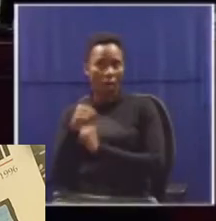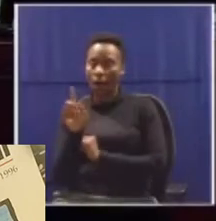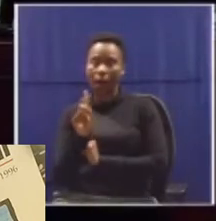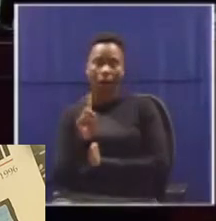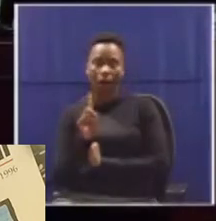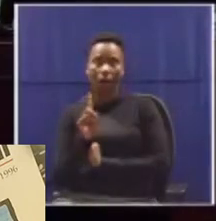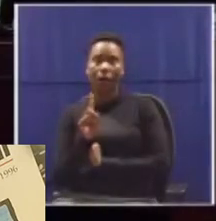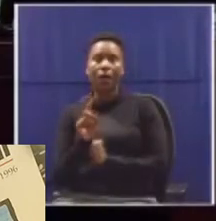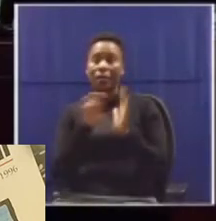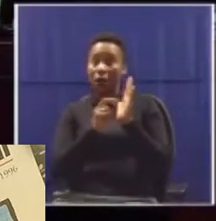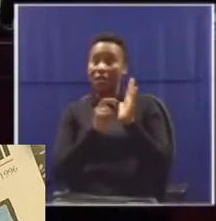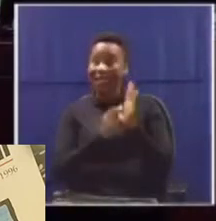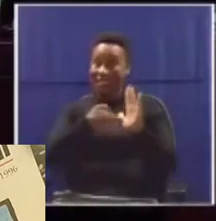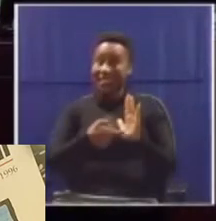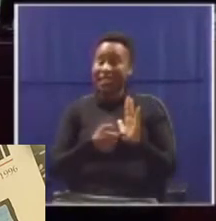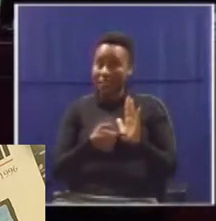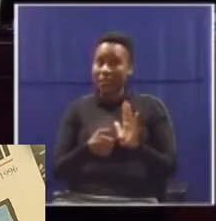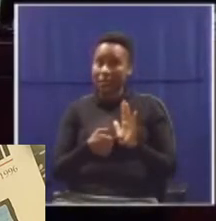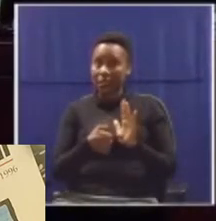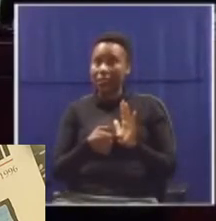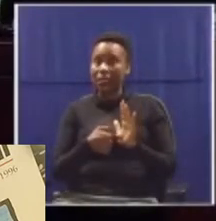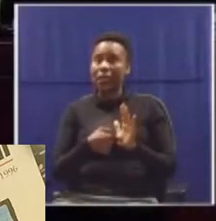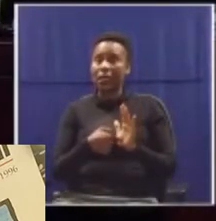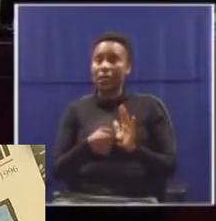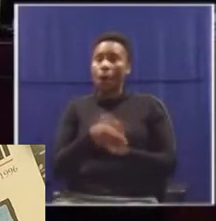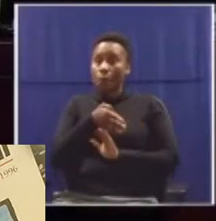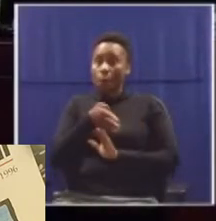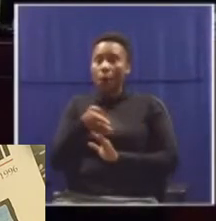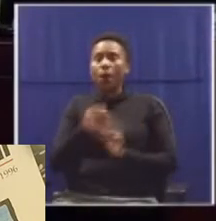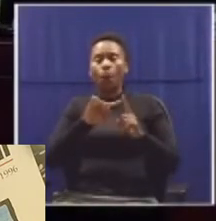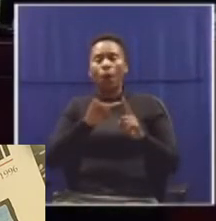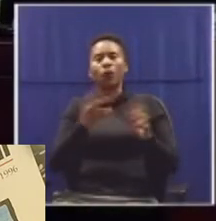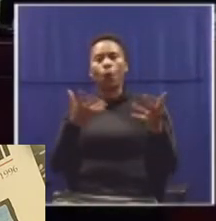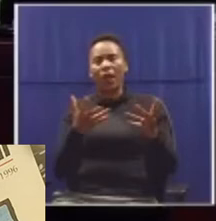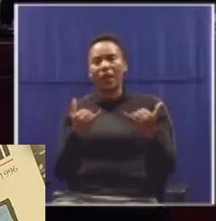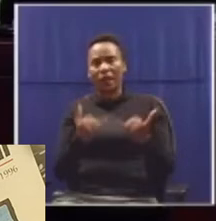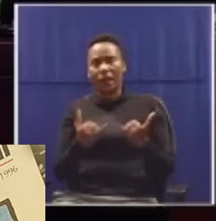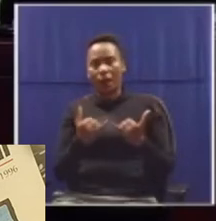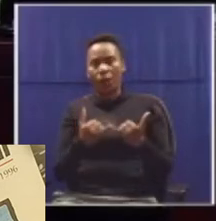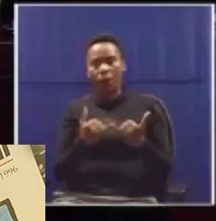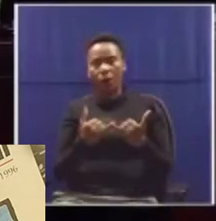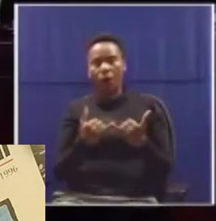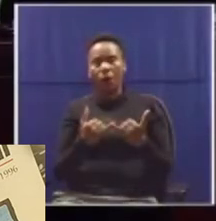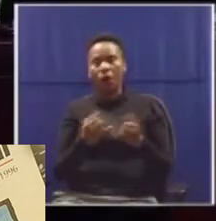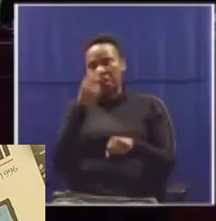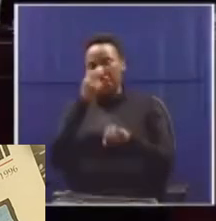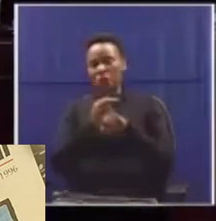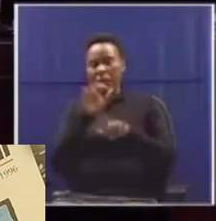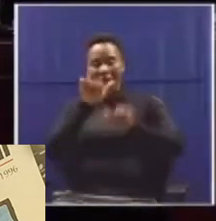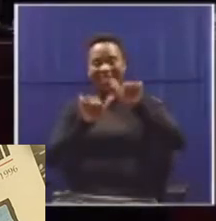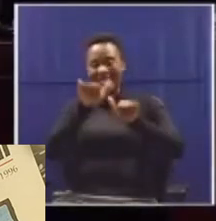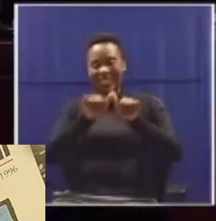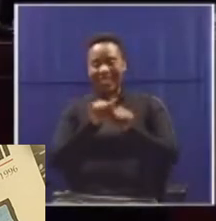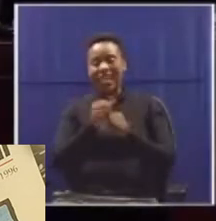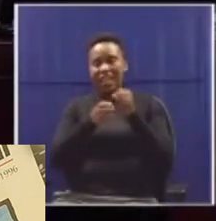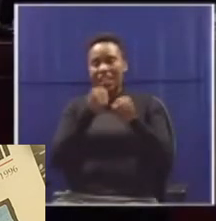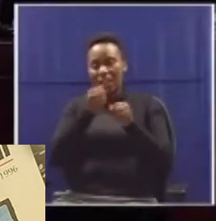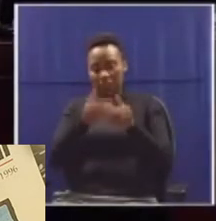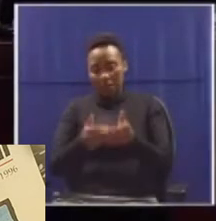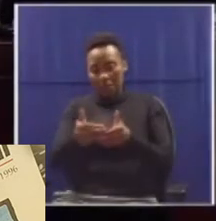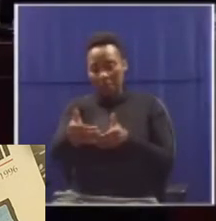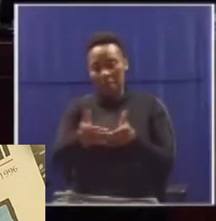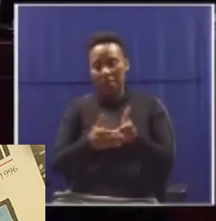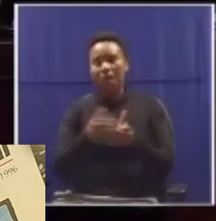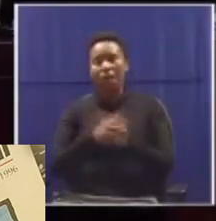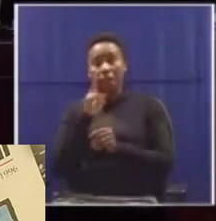the regulations are unfortunately vague to the point where in our if they are to be assessed in a few years time in our view it will